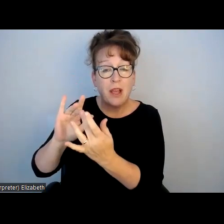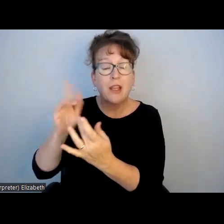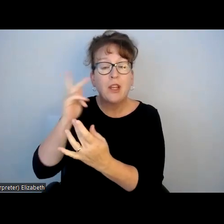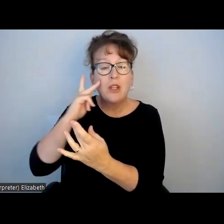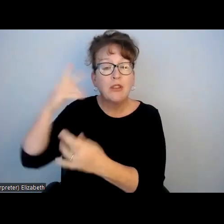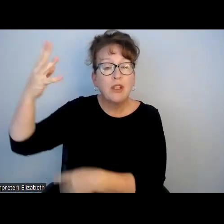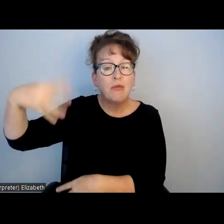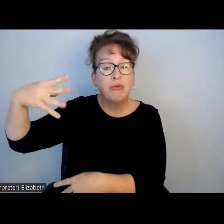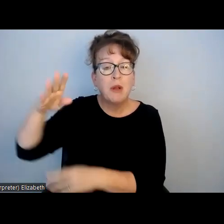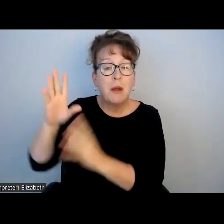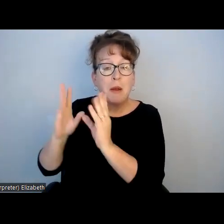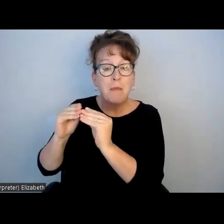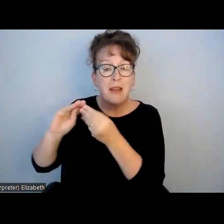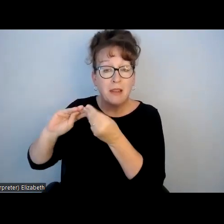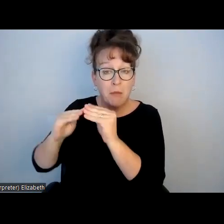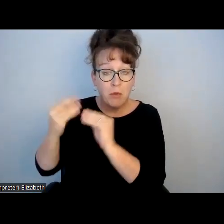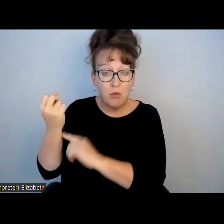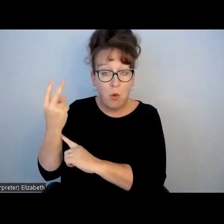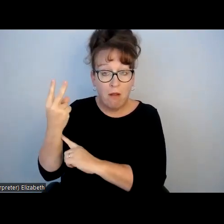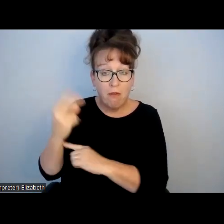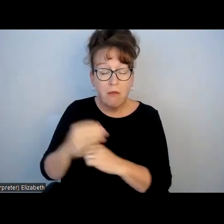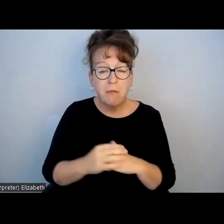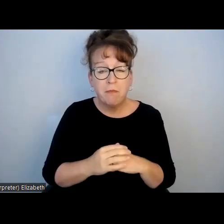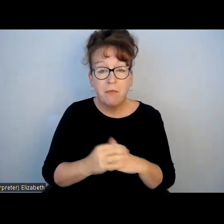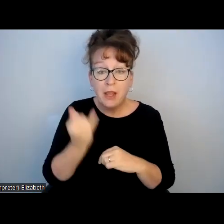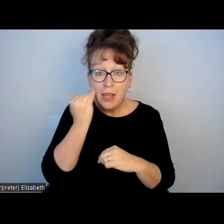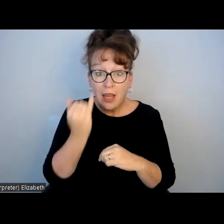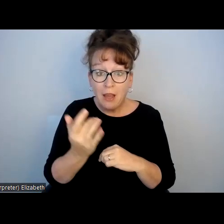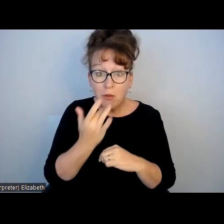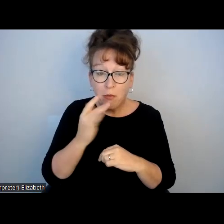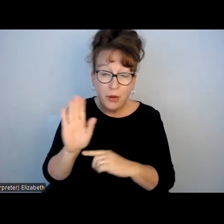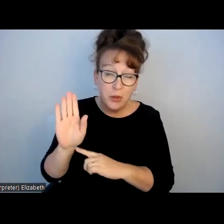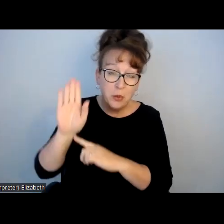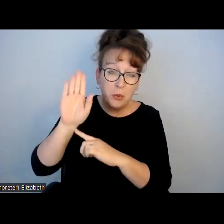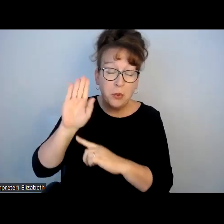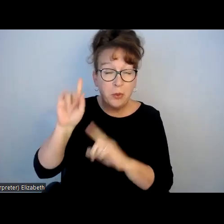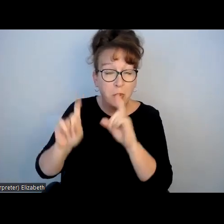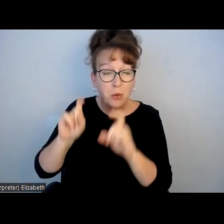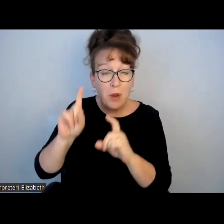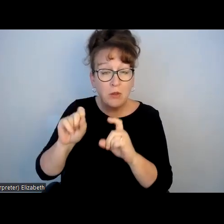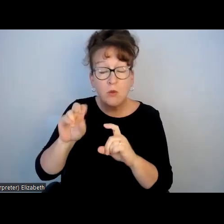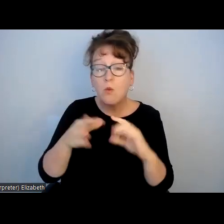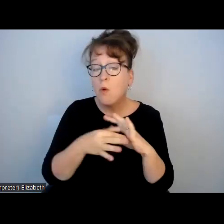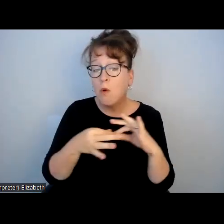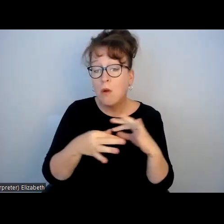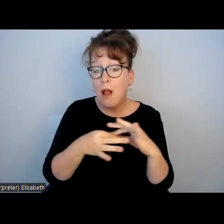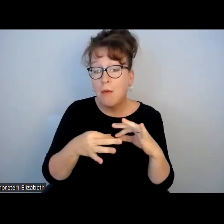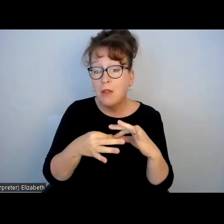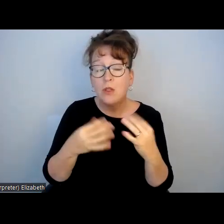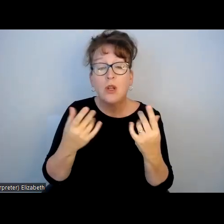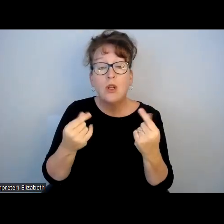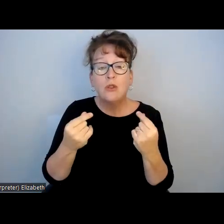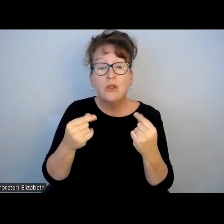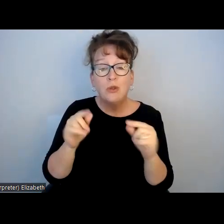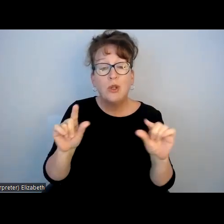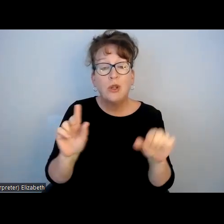link. If you'd like to ask questions during the comments portion or make a comment, please submit questions through the